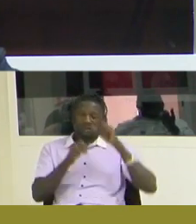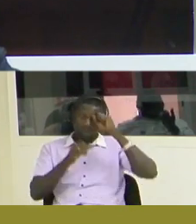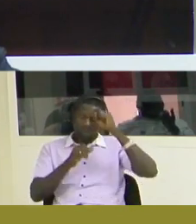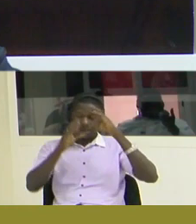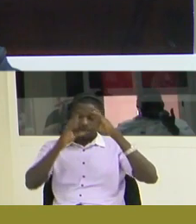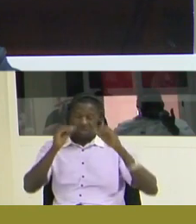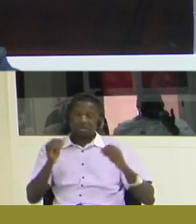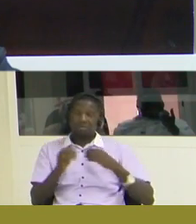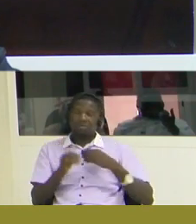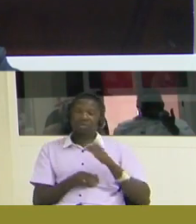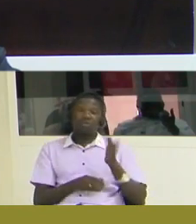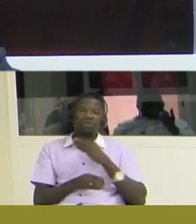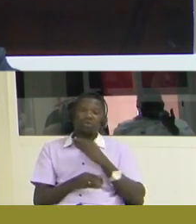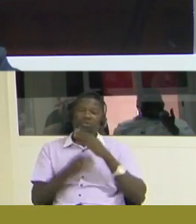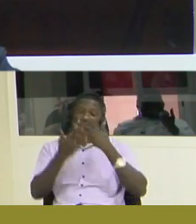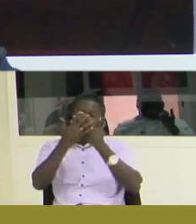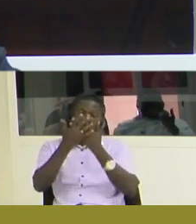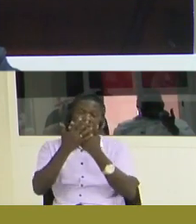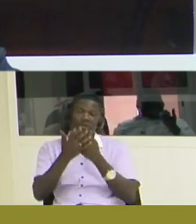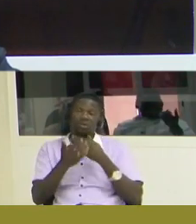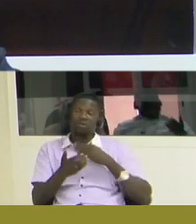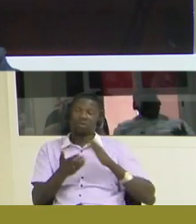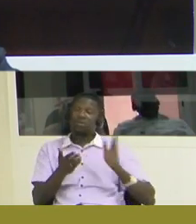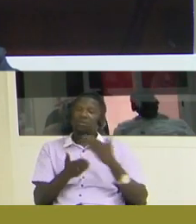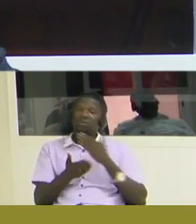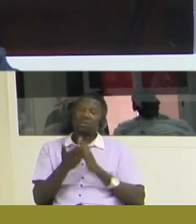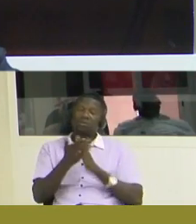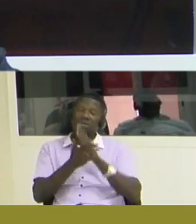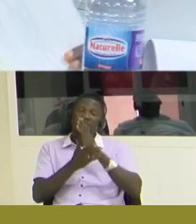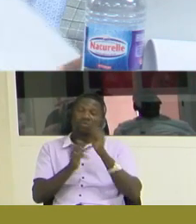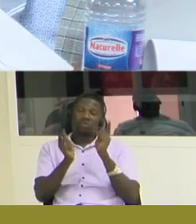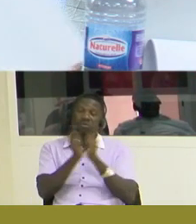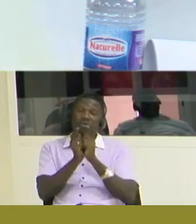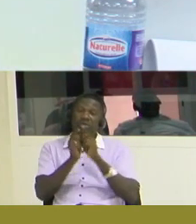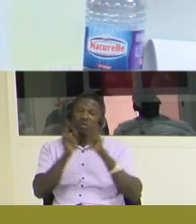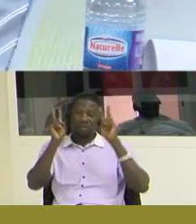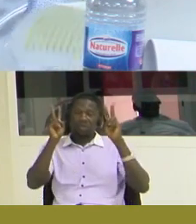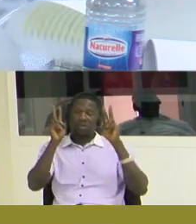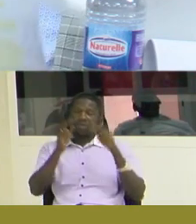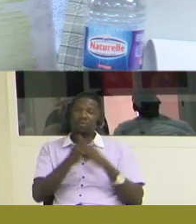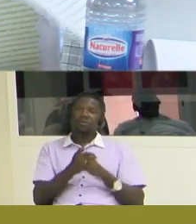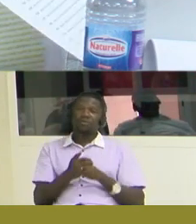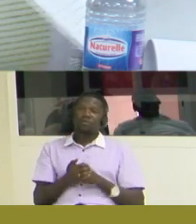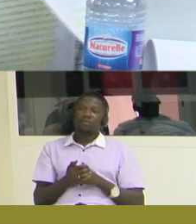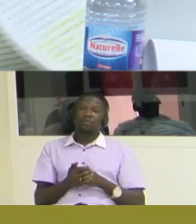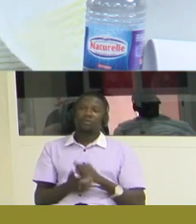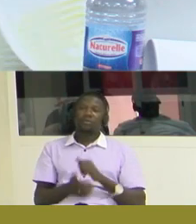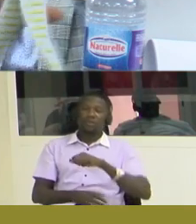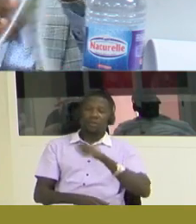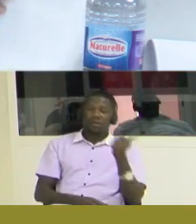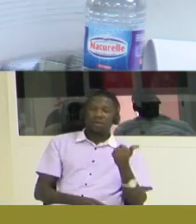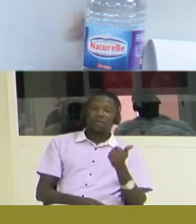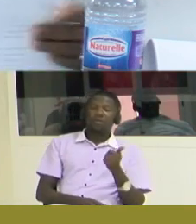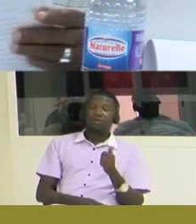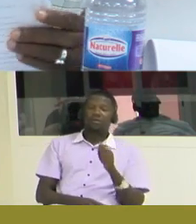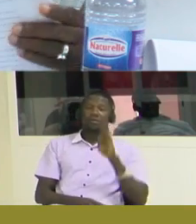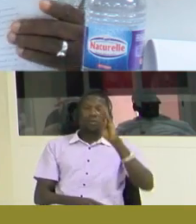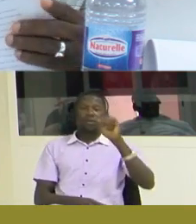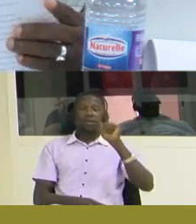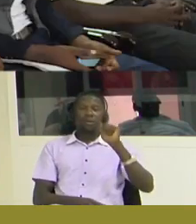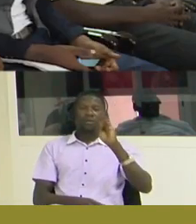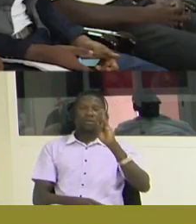went straight back up to see ya me and Babu car Jen also to testified